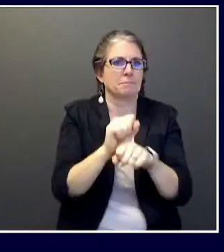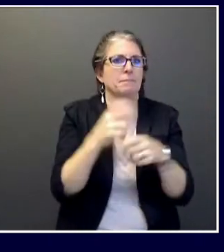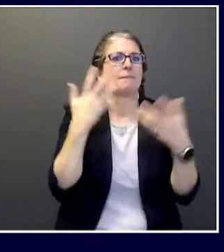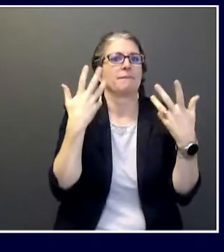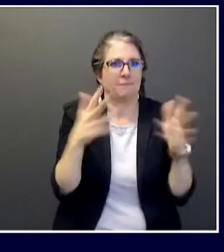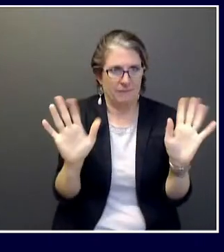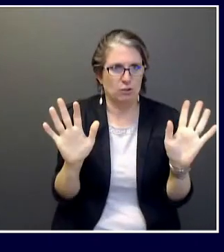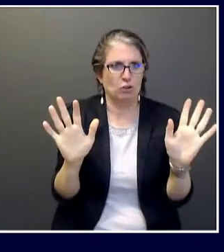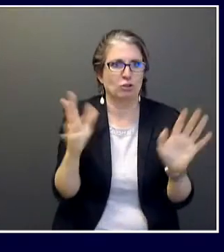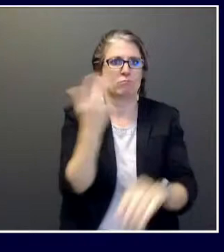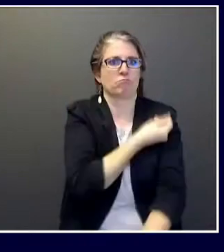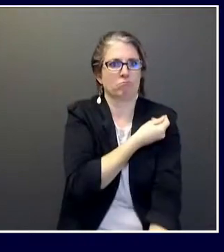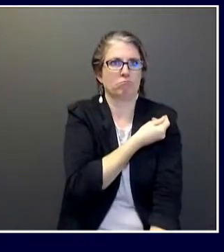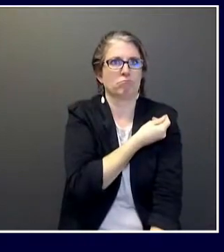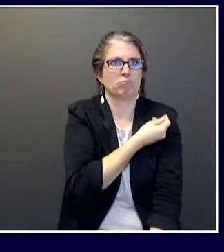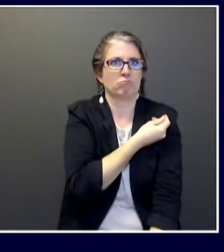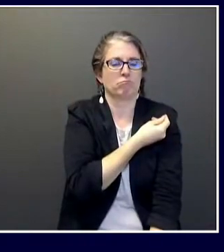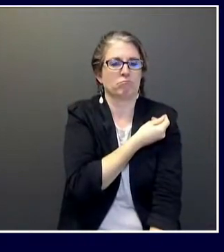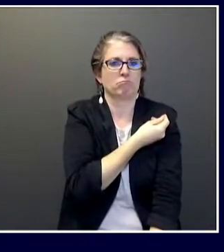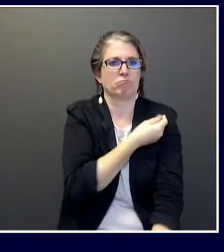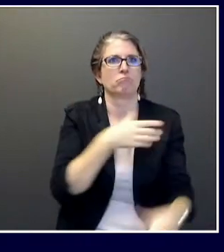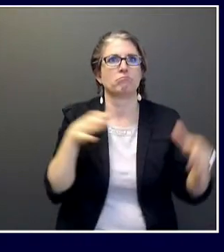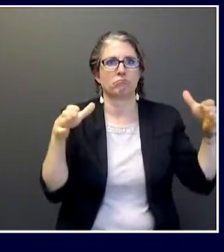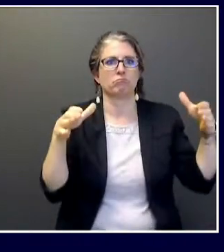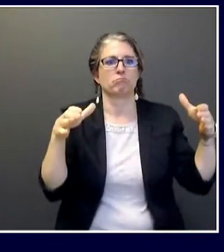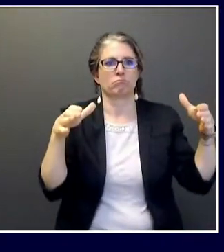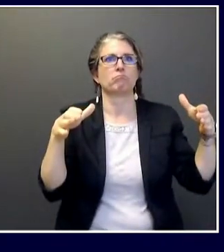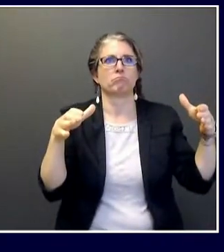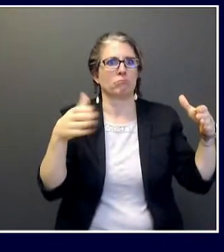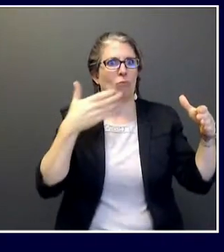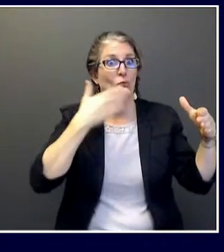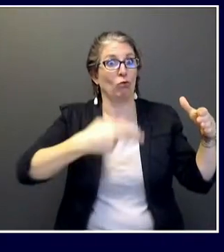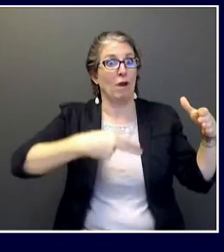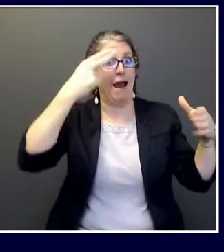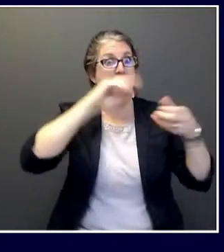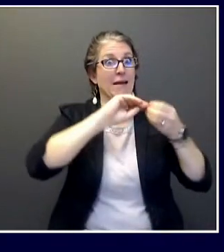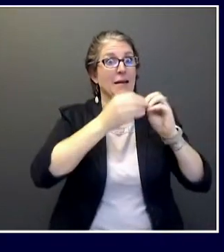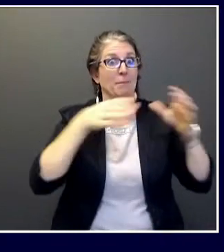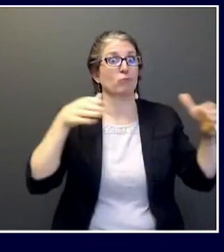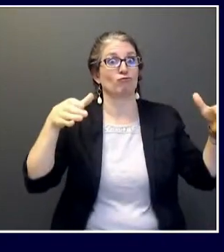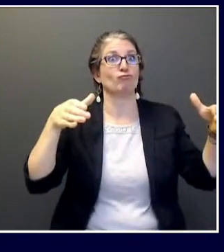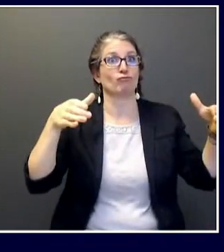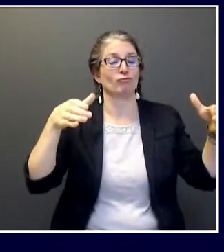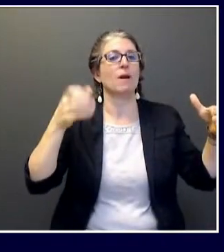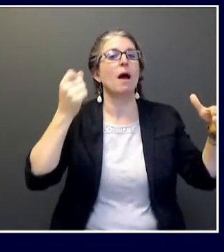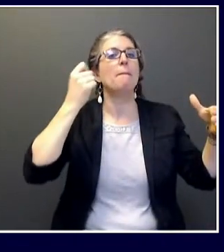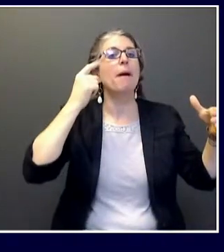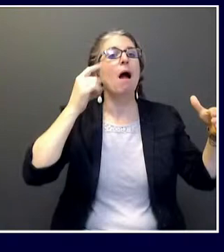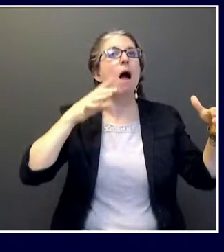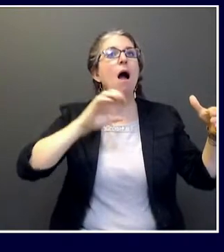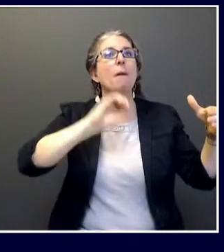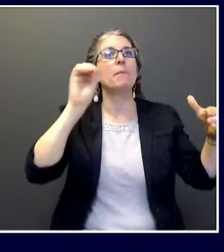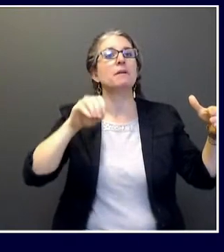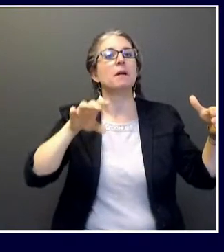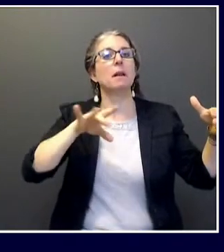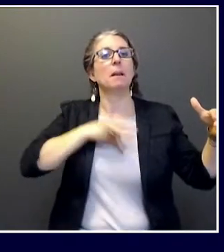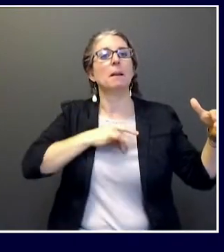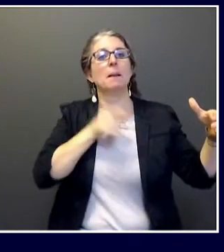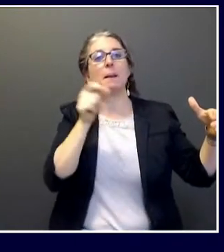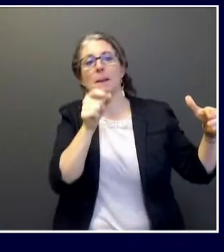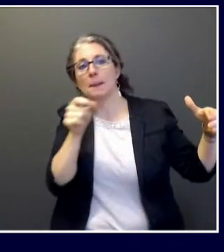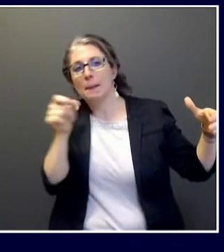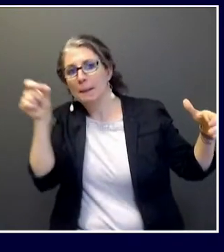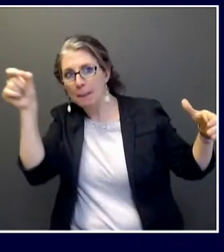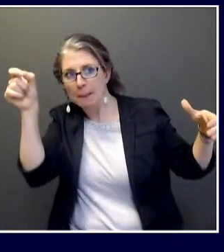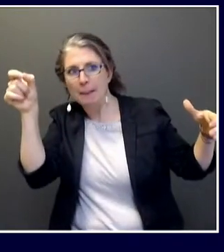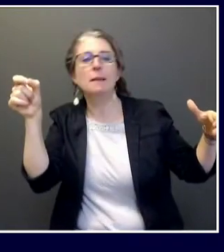rare, hospitalization after getting COVID in someone who's vaccinated, if it happens in a much larger group of people,